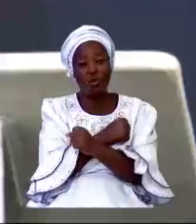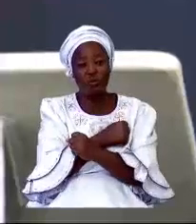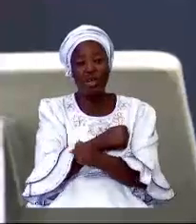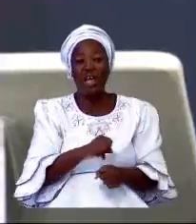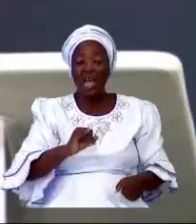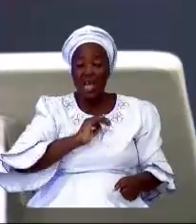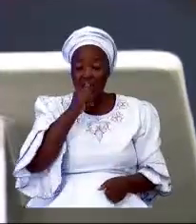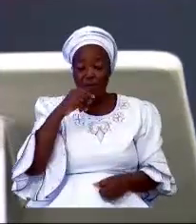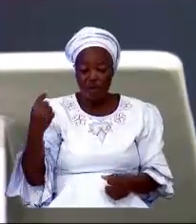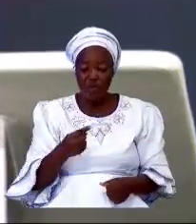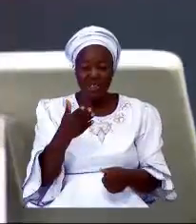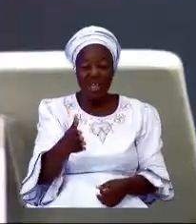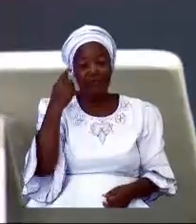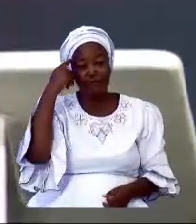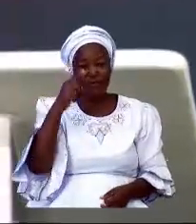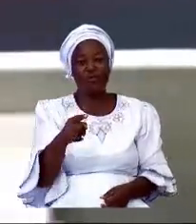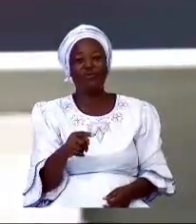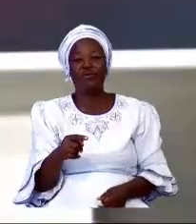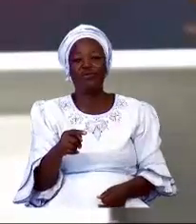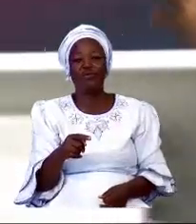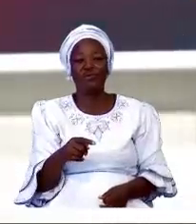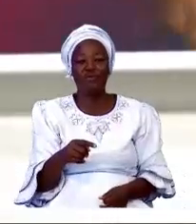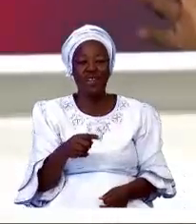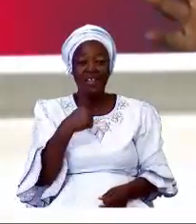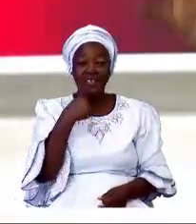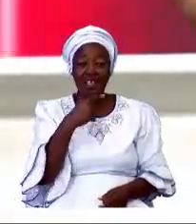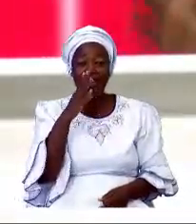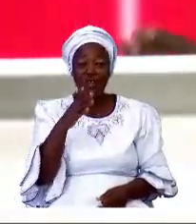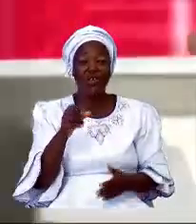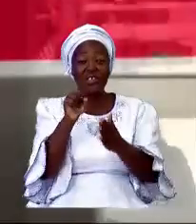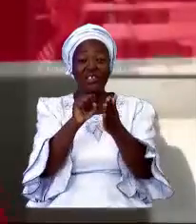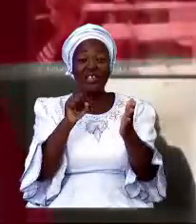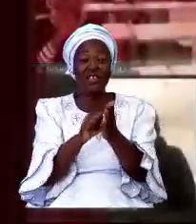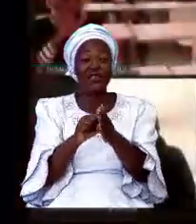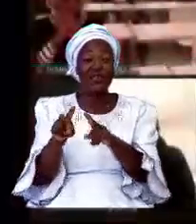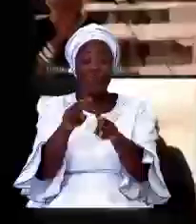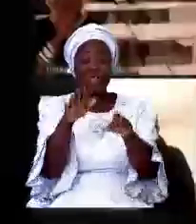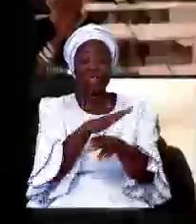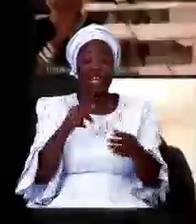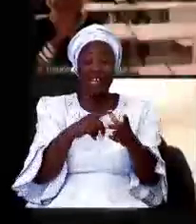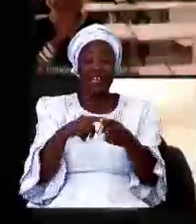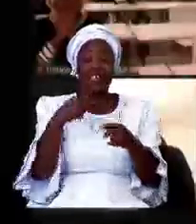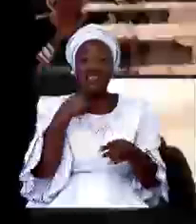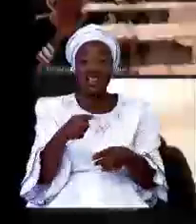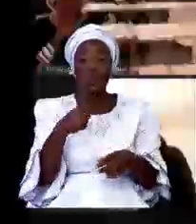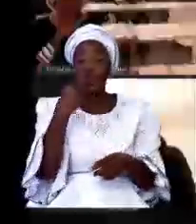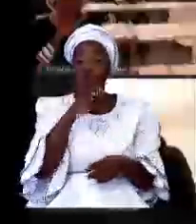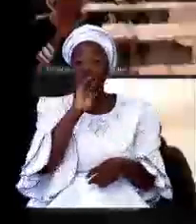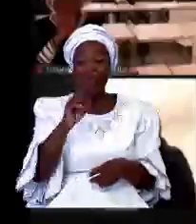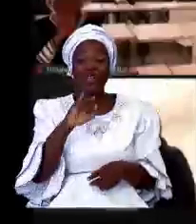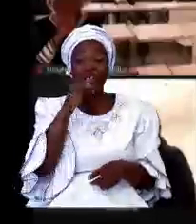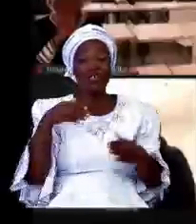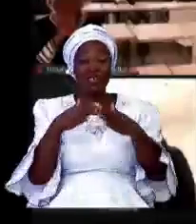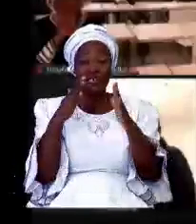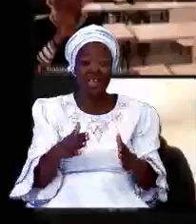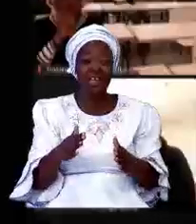nobody around showing love, I am always there for you. Tell your state overseer, tell your